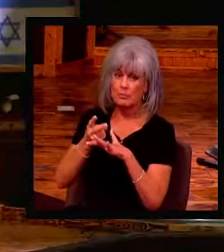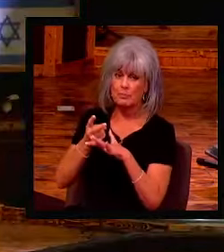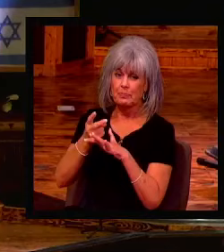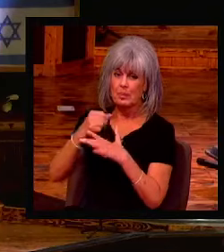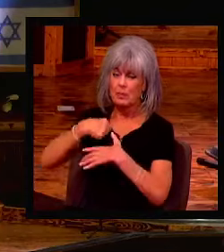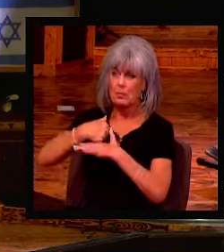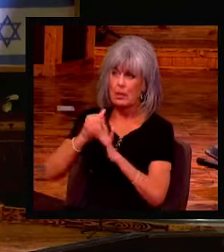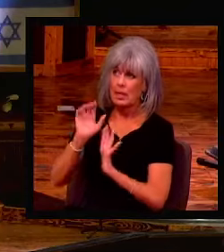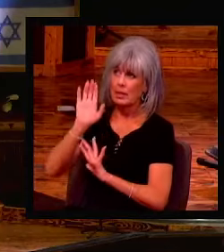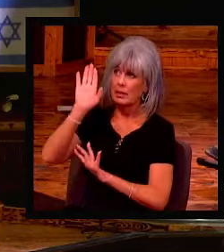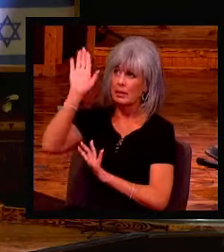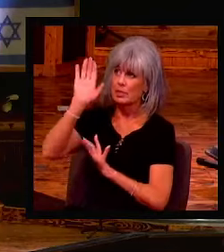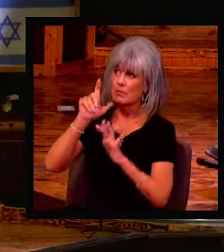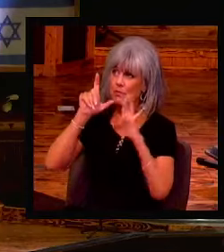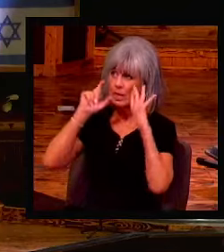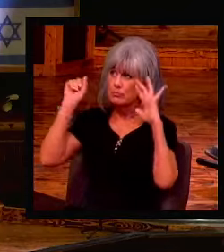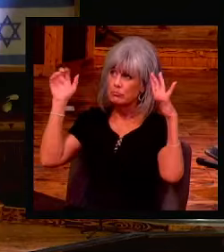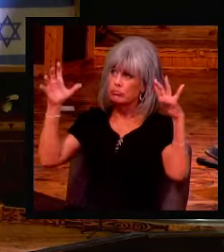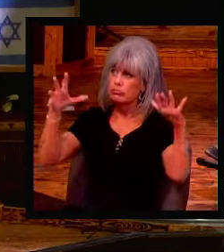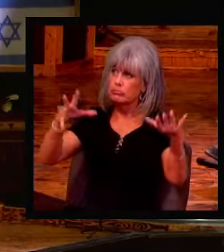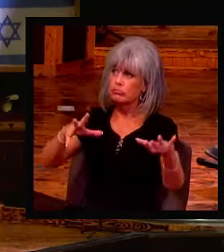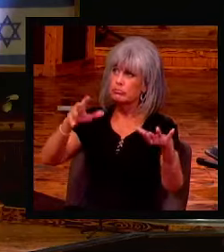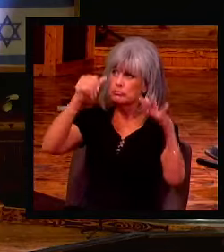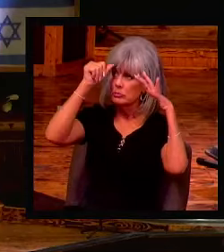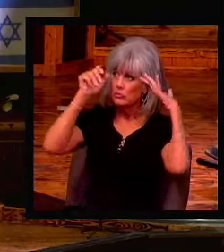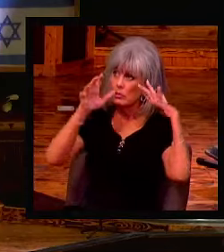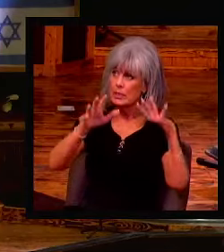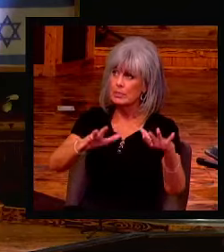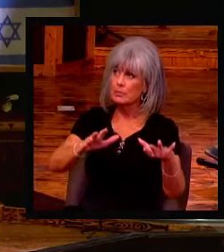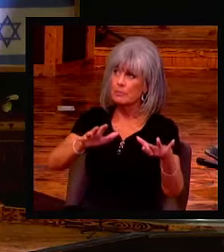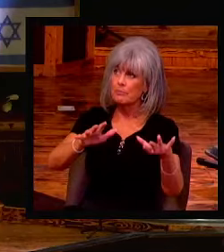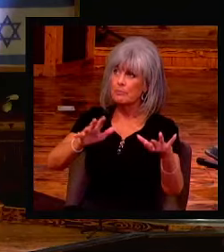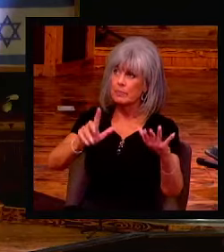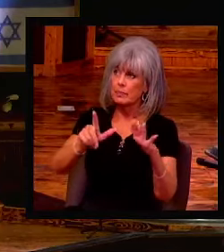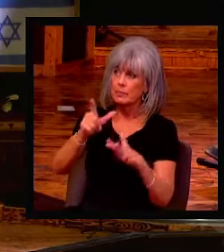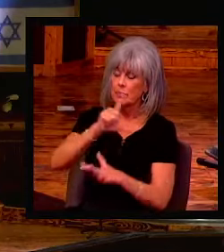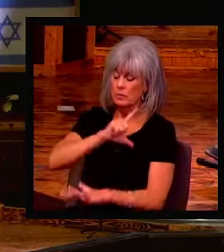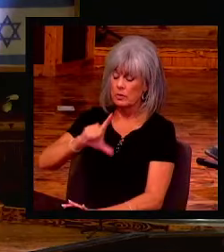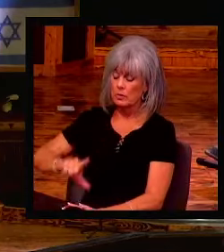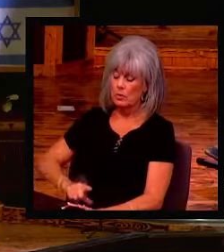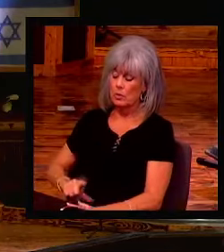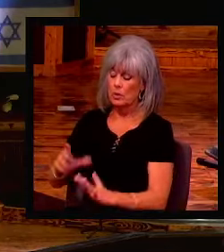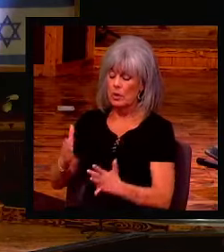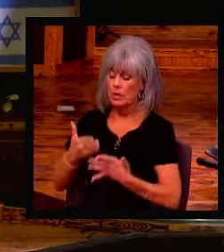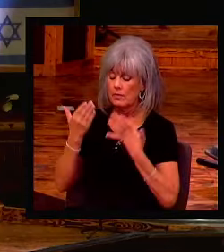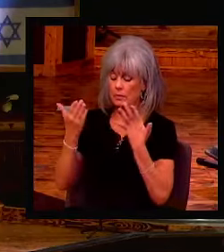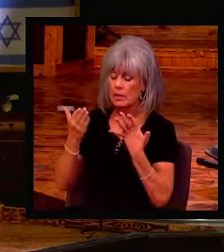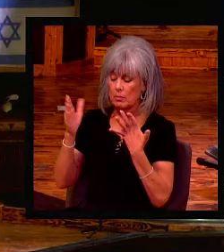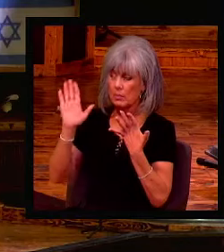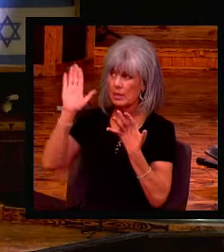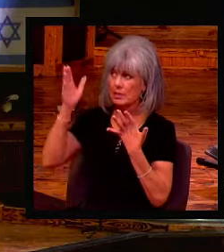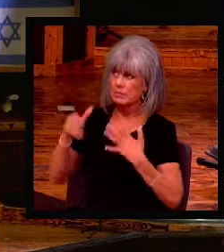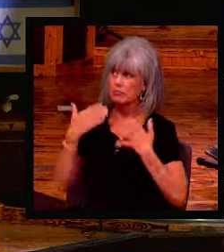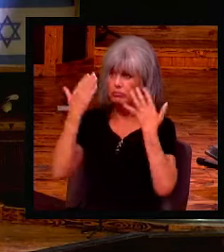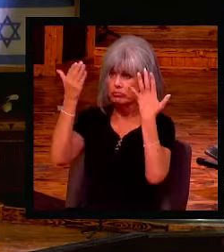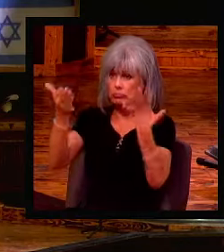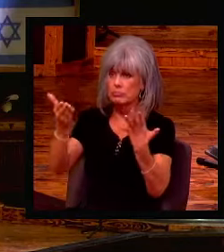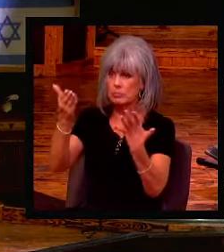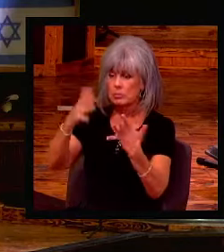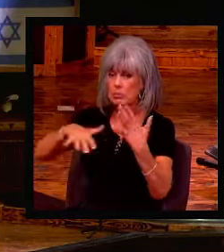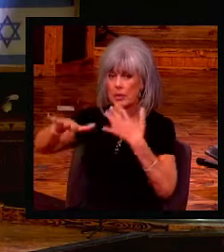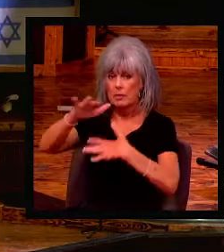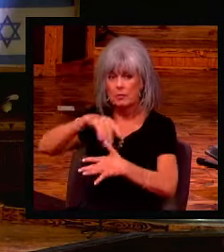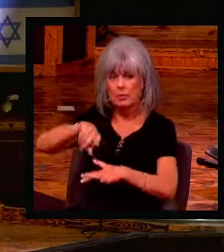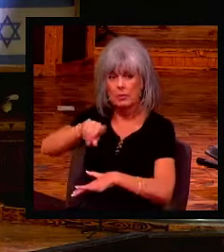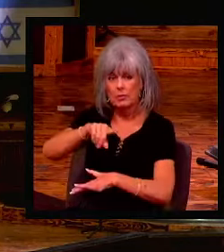his face shine upon you and be gracious to you. The Lord lift up his countenance upon you and give you peace. Amen. Amen.